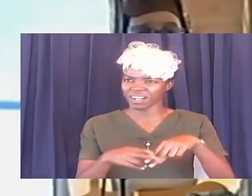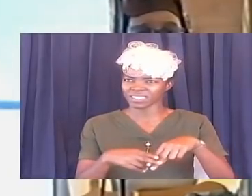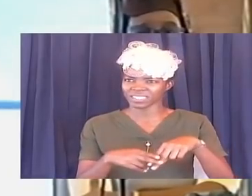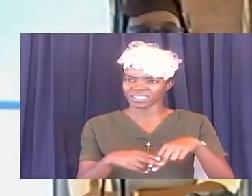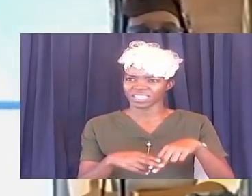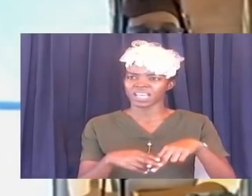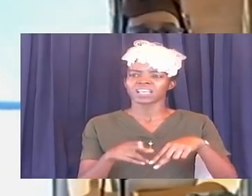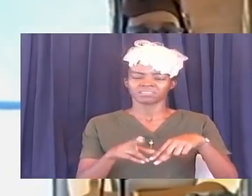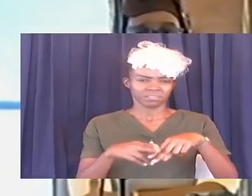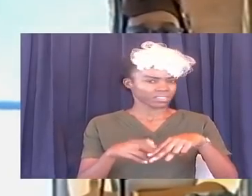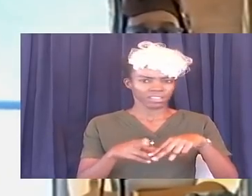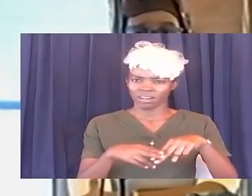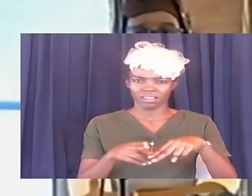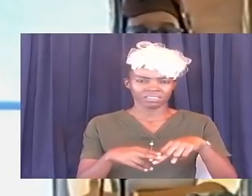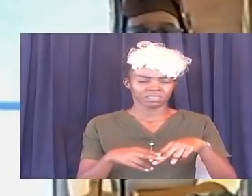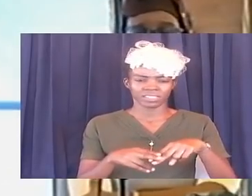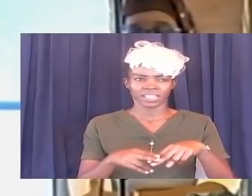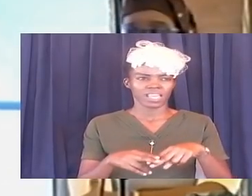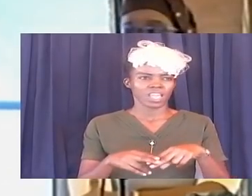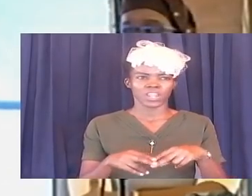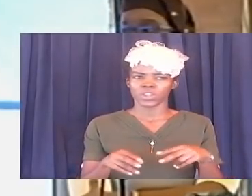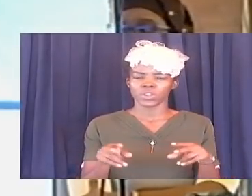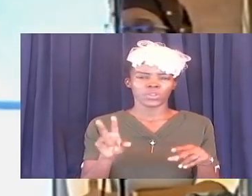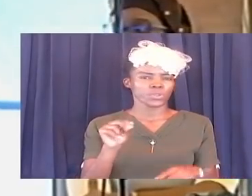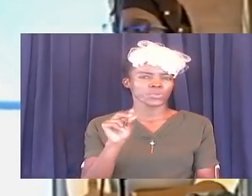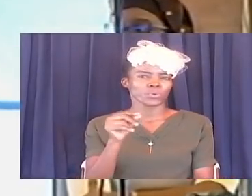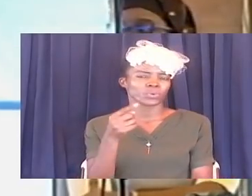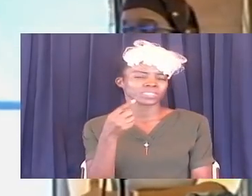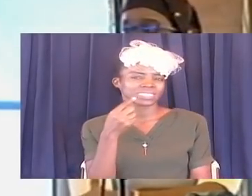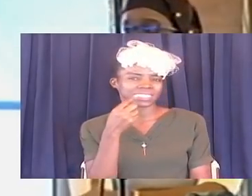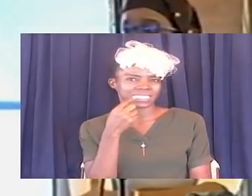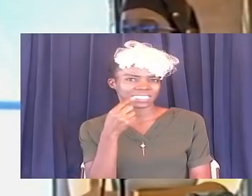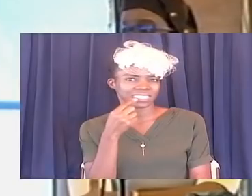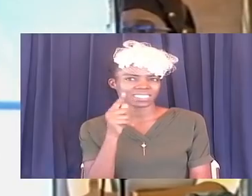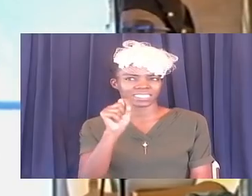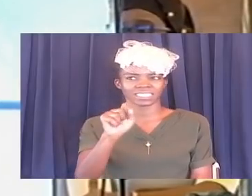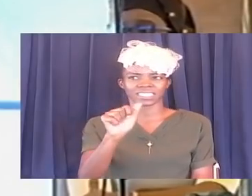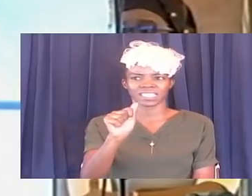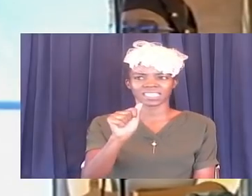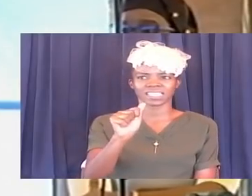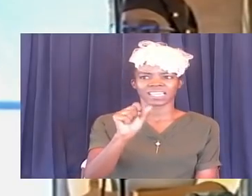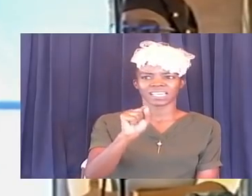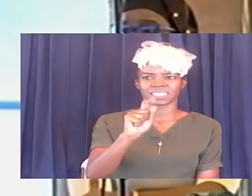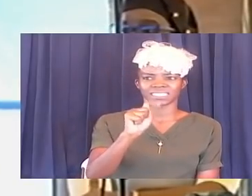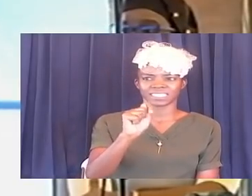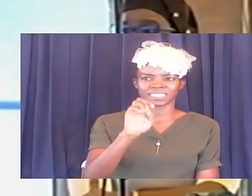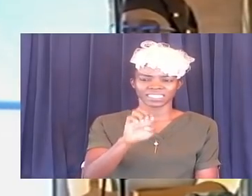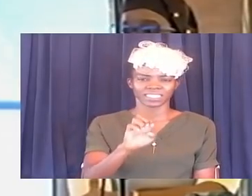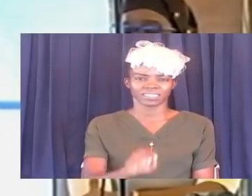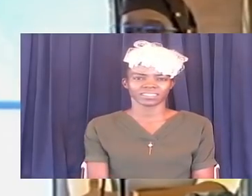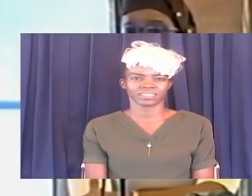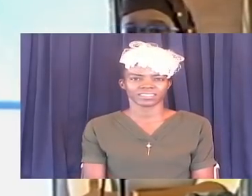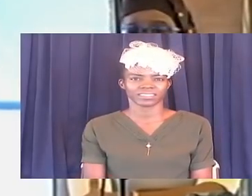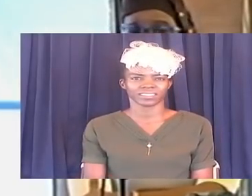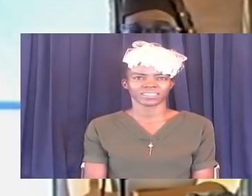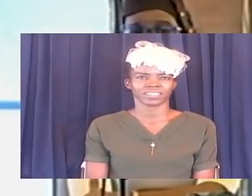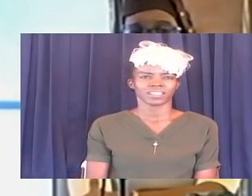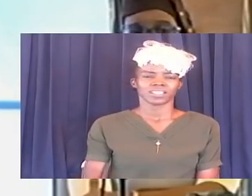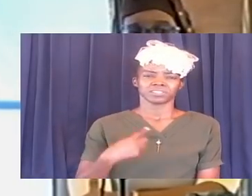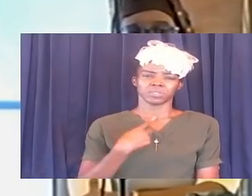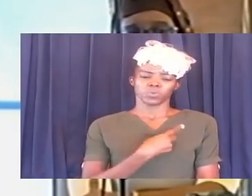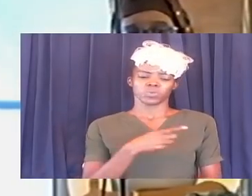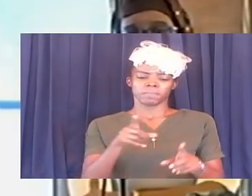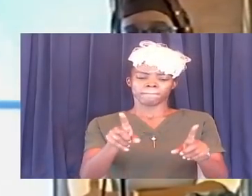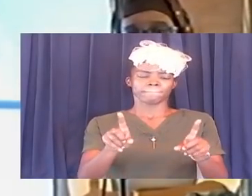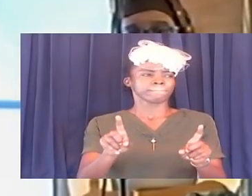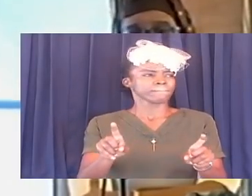so, it is with us. We have to maintain that flavor, that fragrance that the Lord